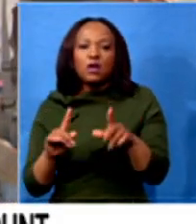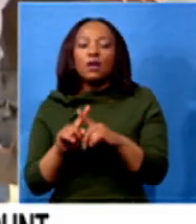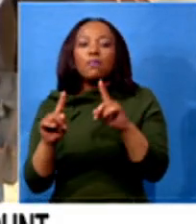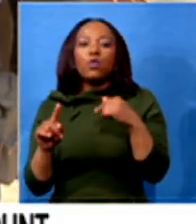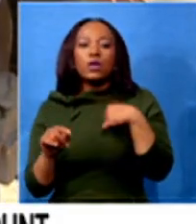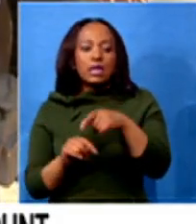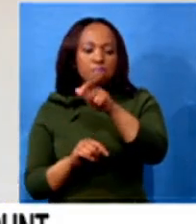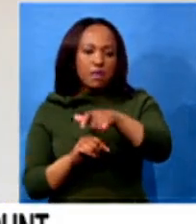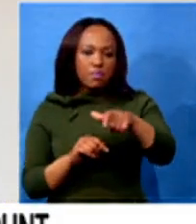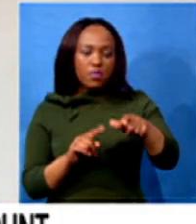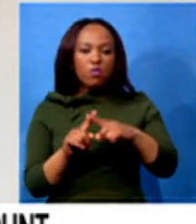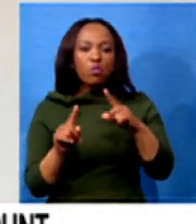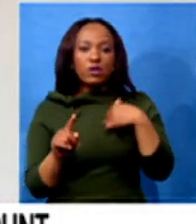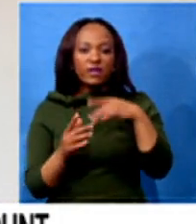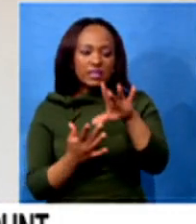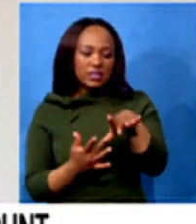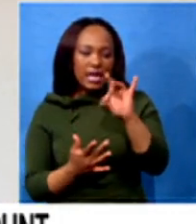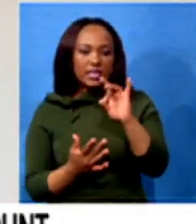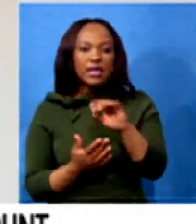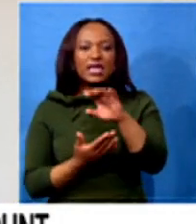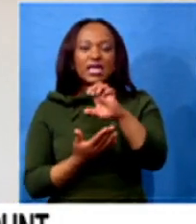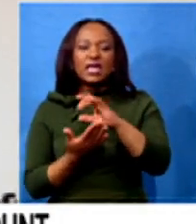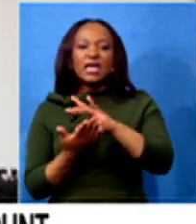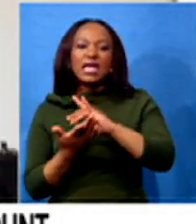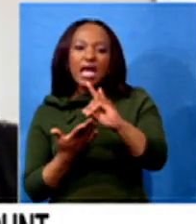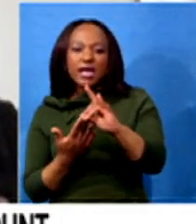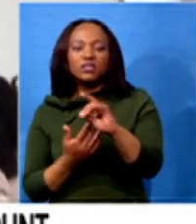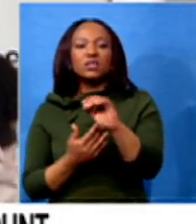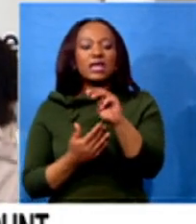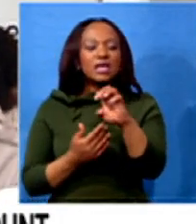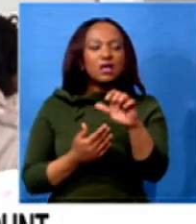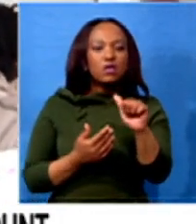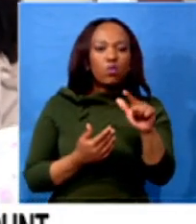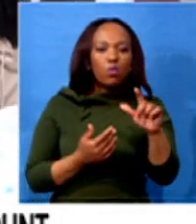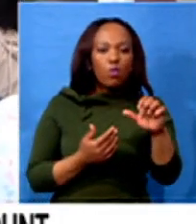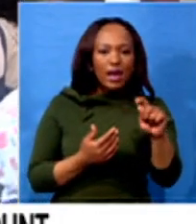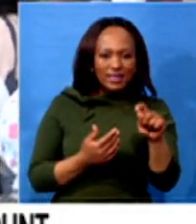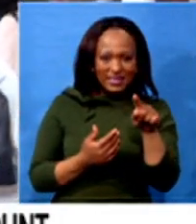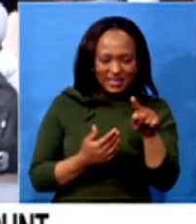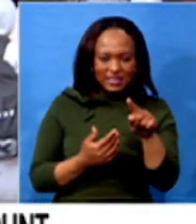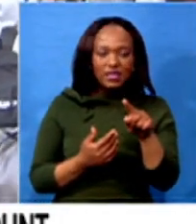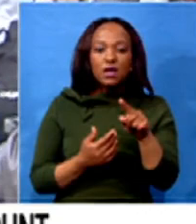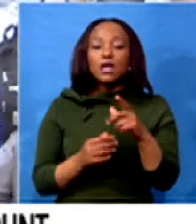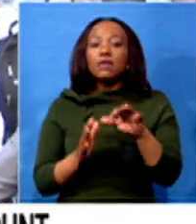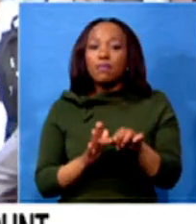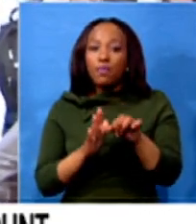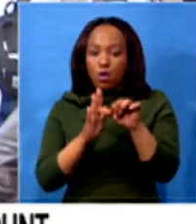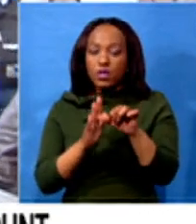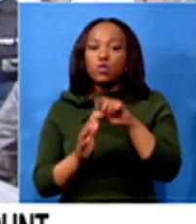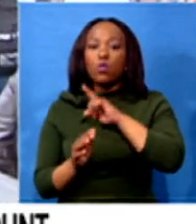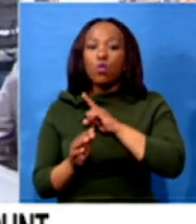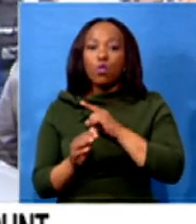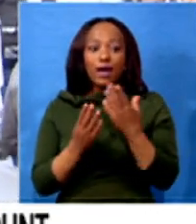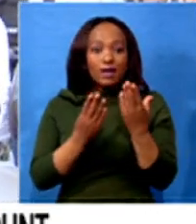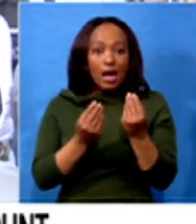people actually make that selection to be paid by cash send or e-wallet, it's very important to make sure that the number you